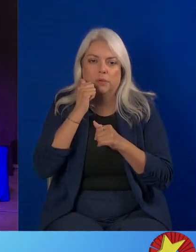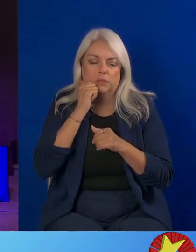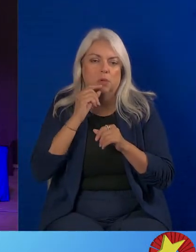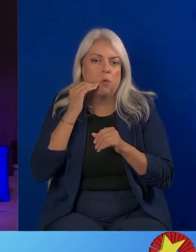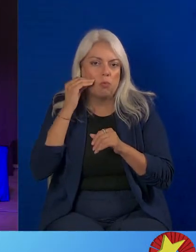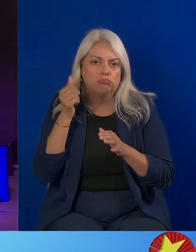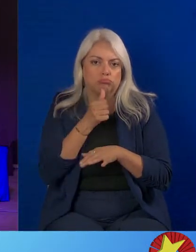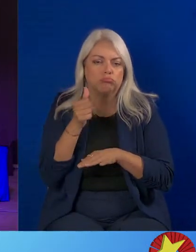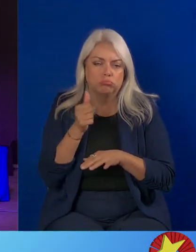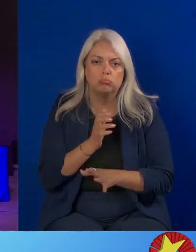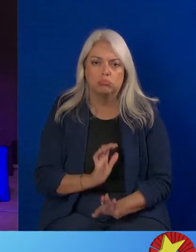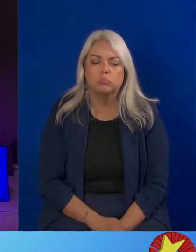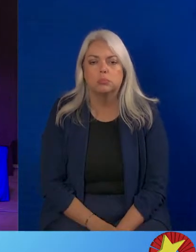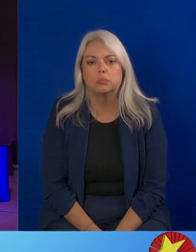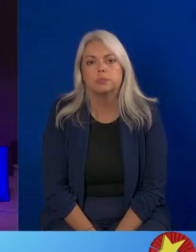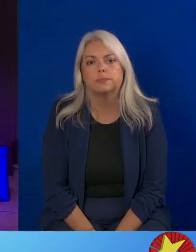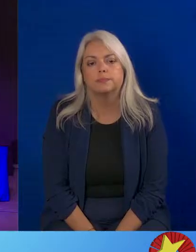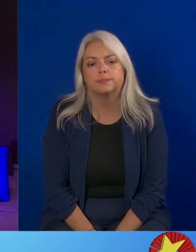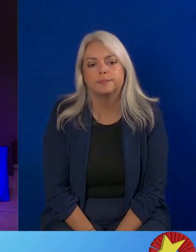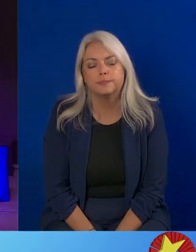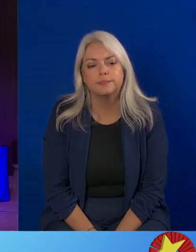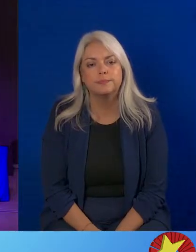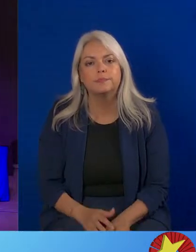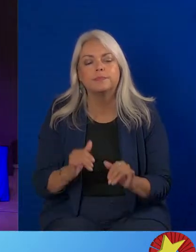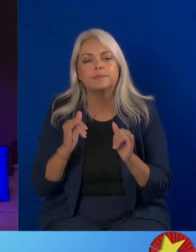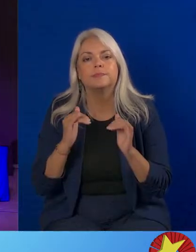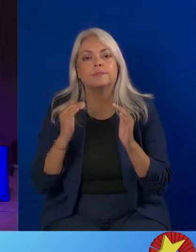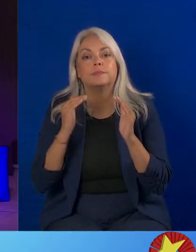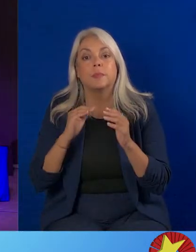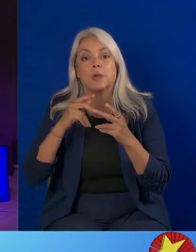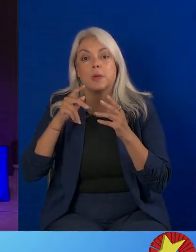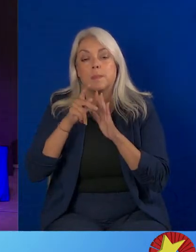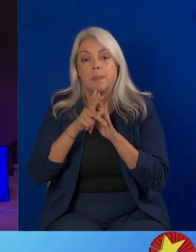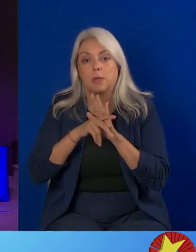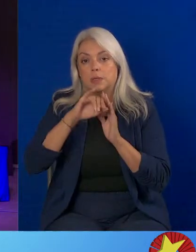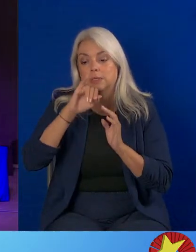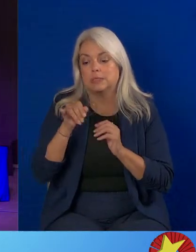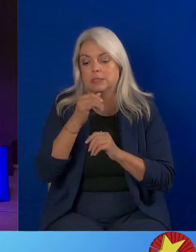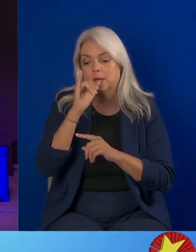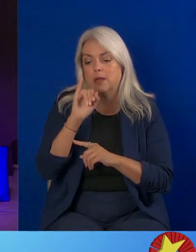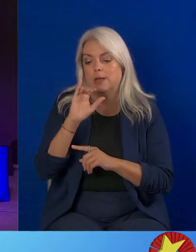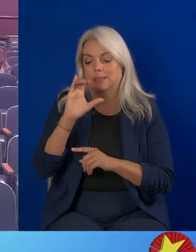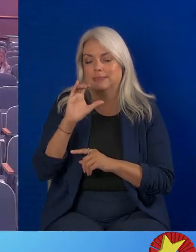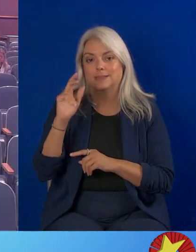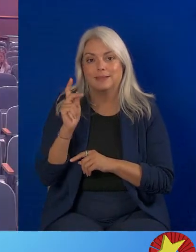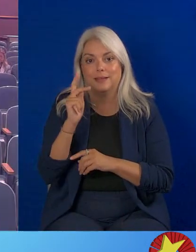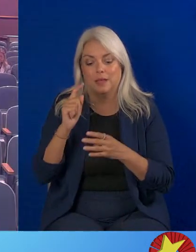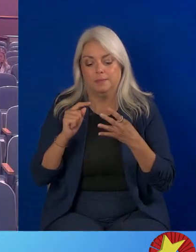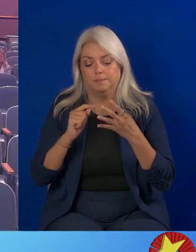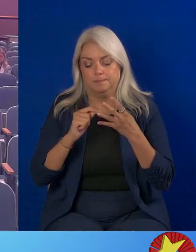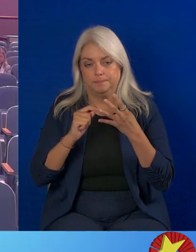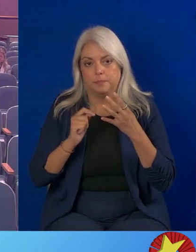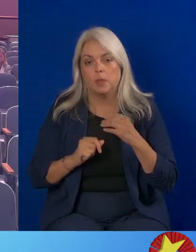Okay. Moving on to policy JICK. JICK,